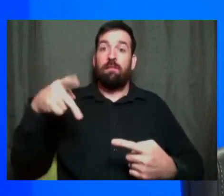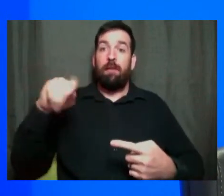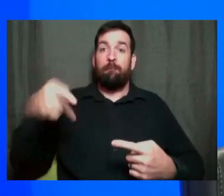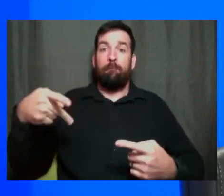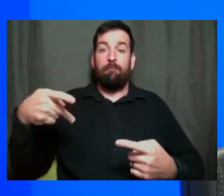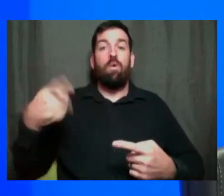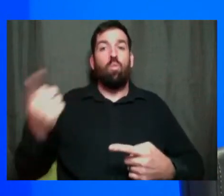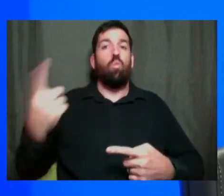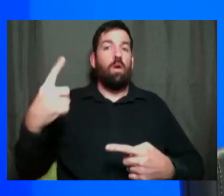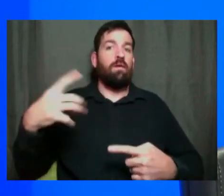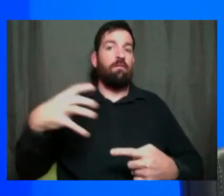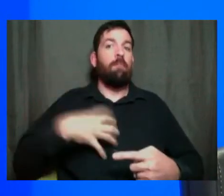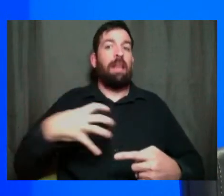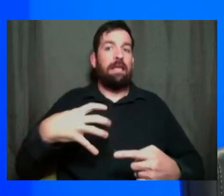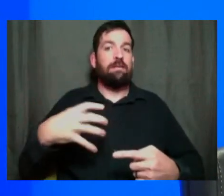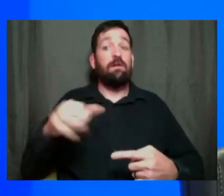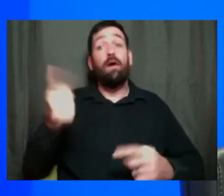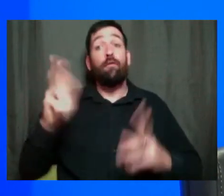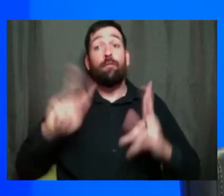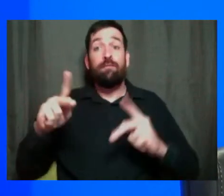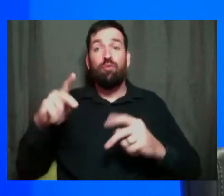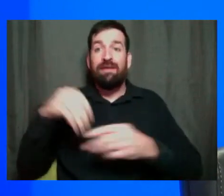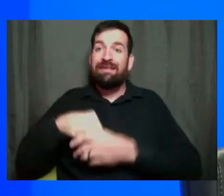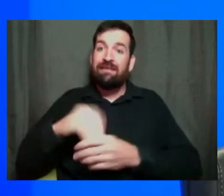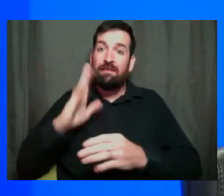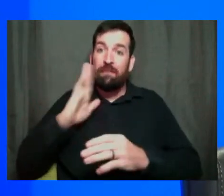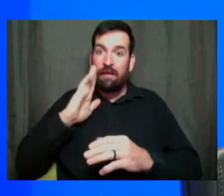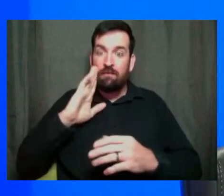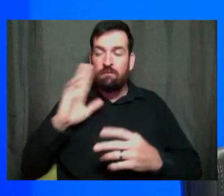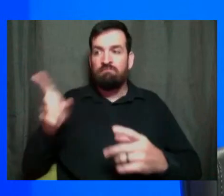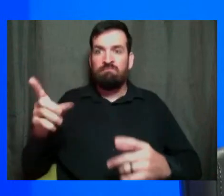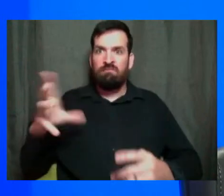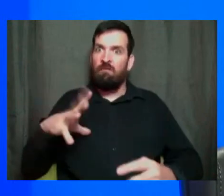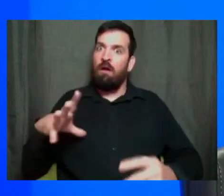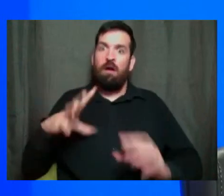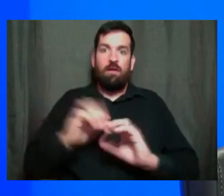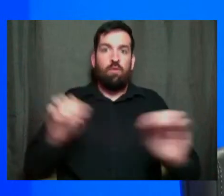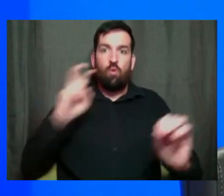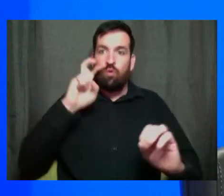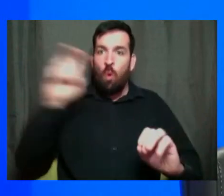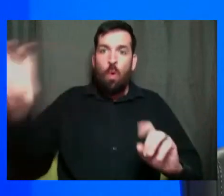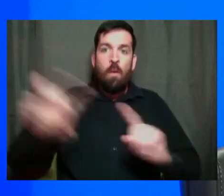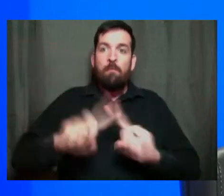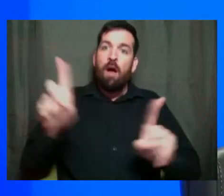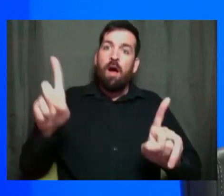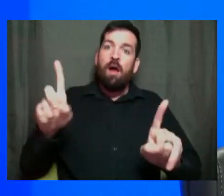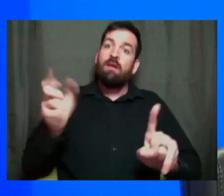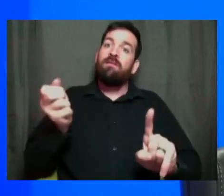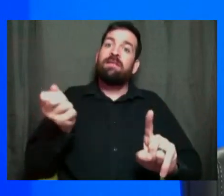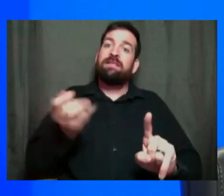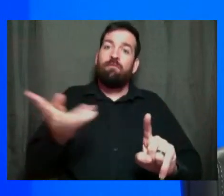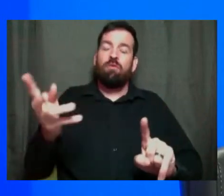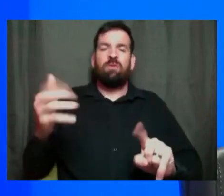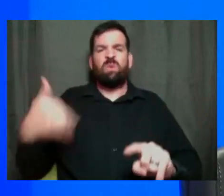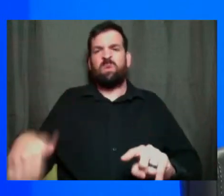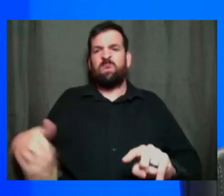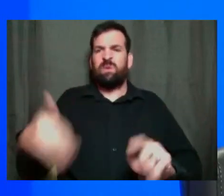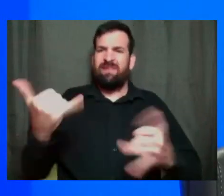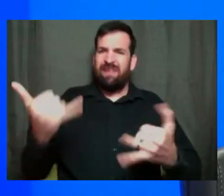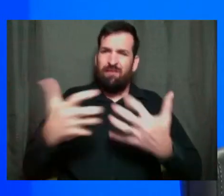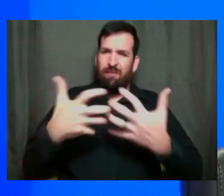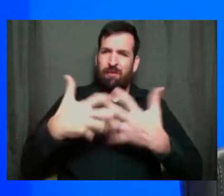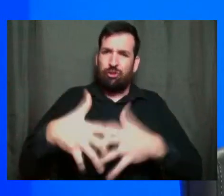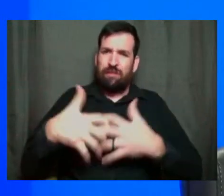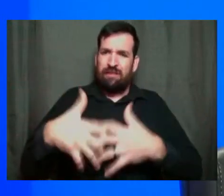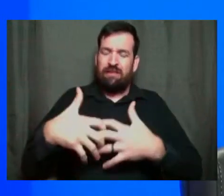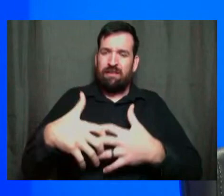was the bed partner was, by and large, most bed partners were happy there's no snoring, but there were a handful that would say, well, now you've got this machine that's making this hum,